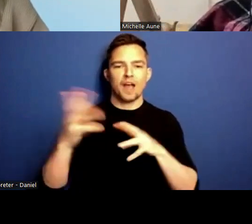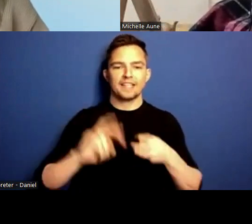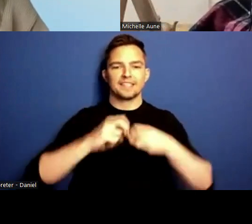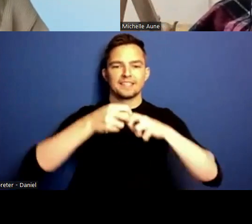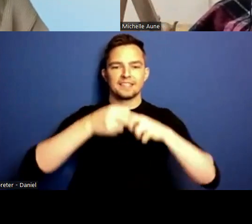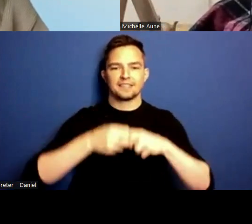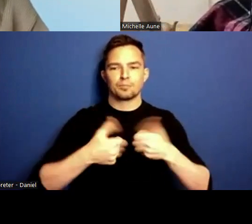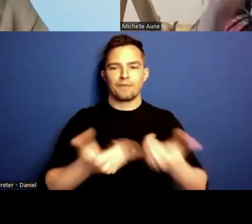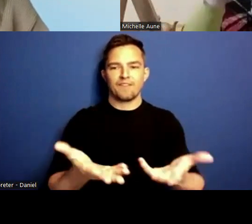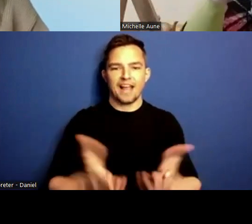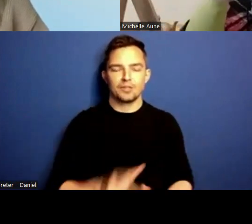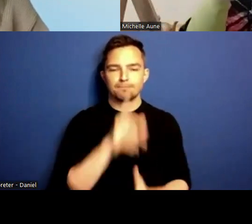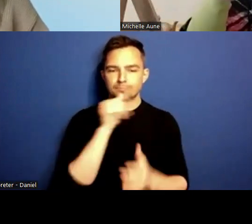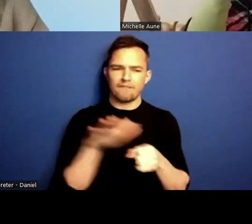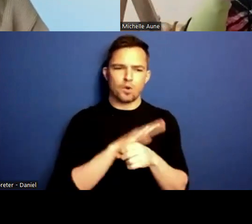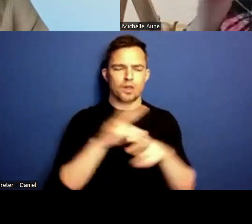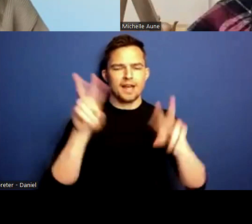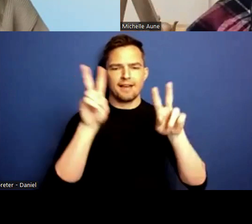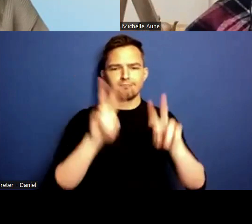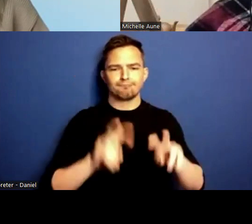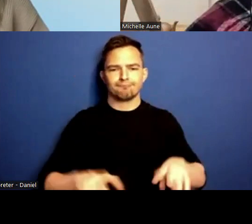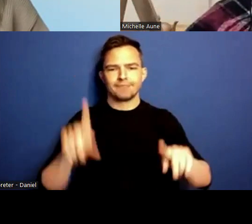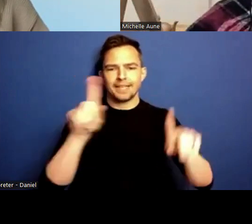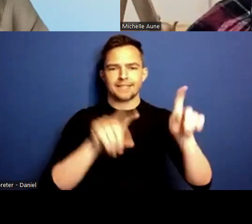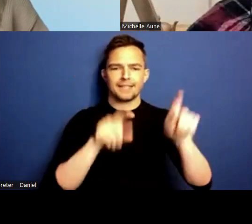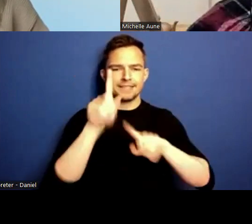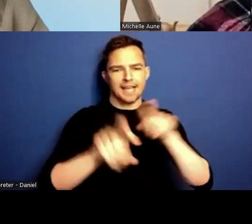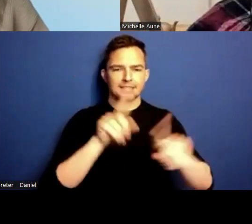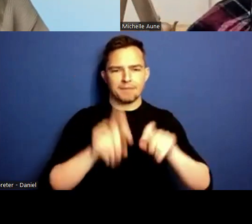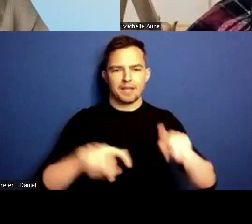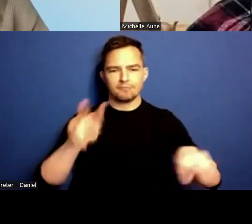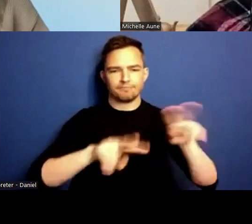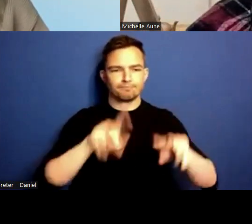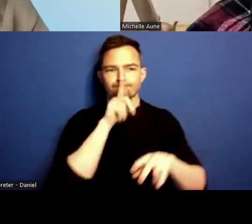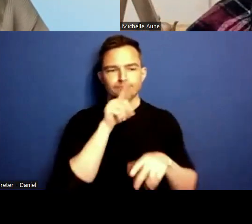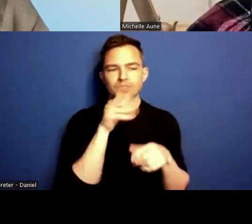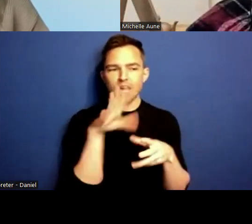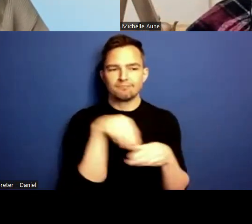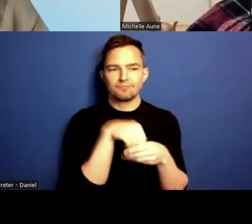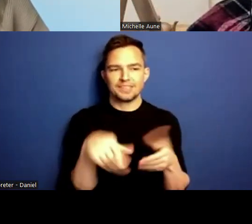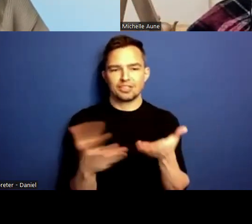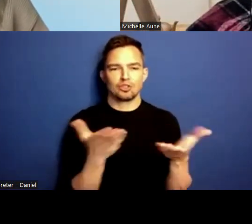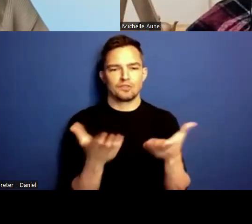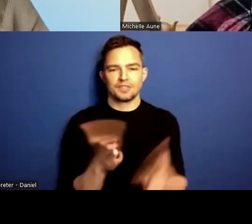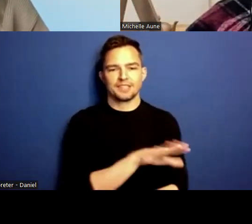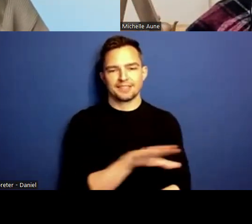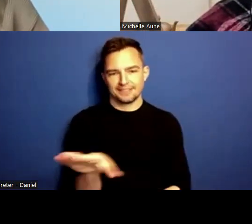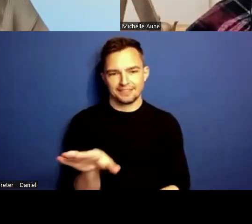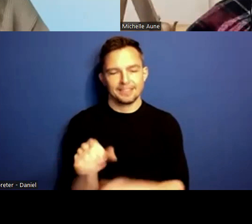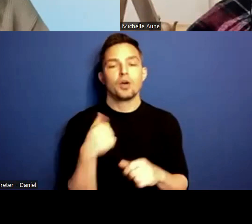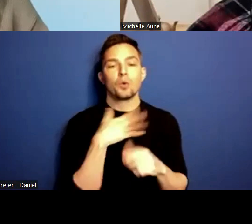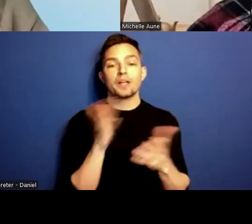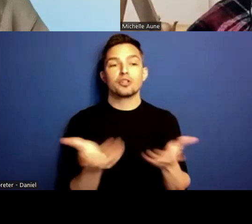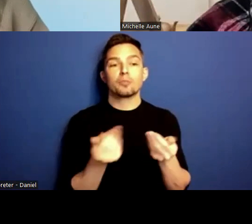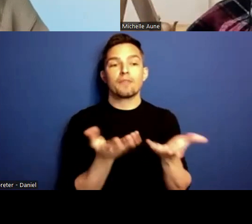not doing full assessments. We're not, all of those things. We're not doing that as part of this service. We are here to provide